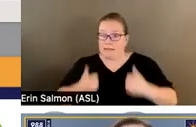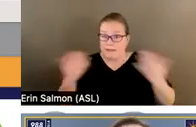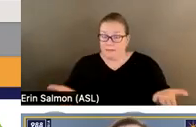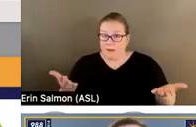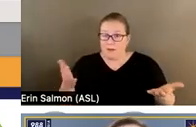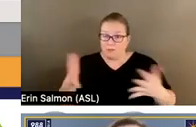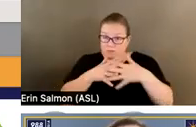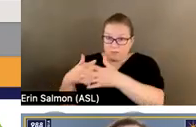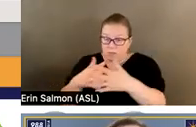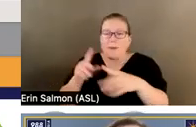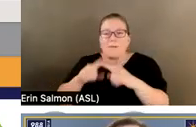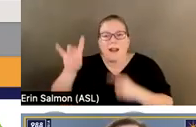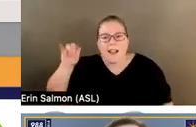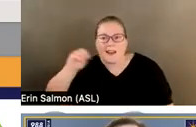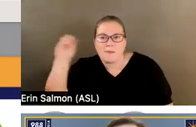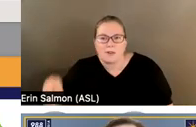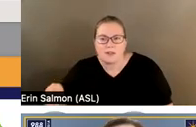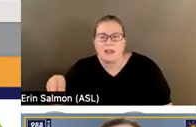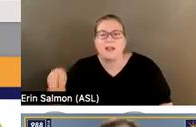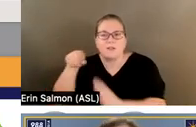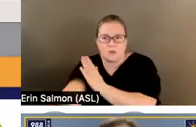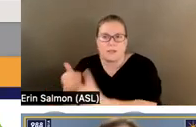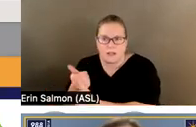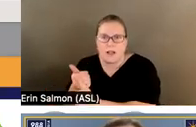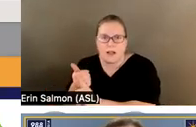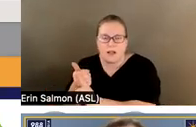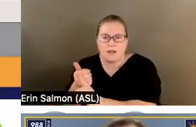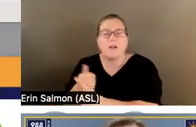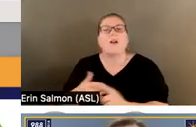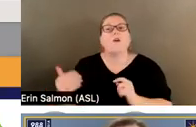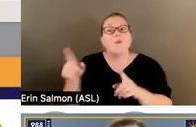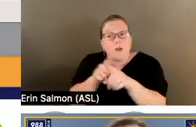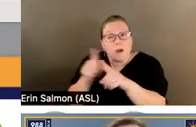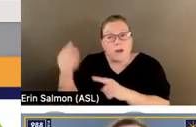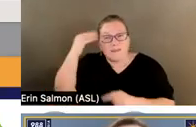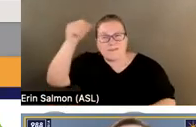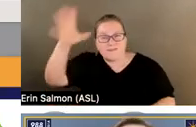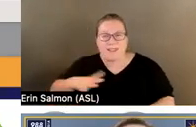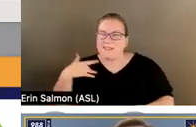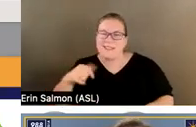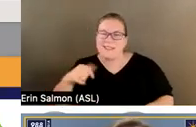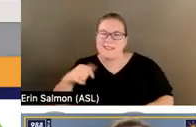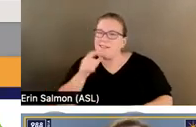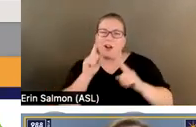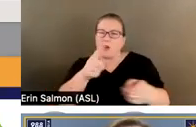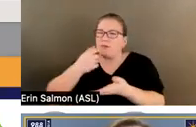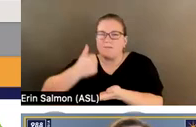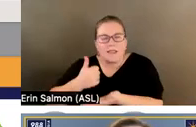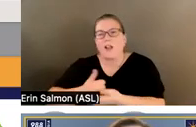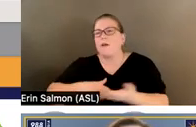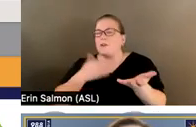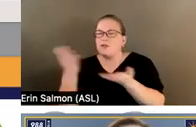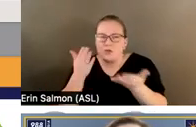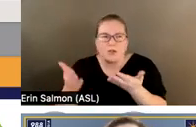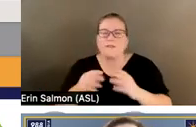know that men are less inclined than women to seek care through our traditional venues. We don't know for sure, but it could be